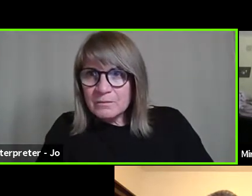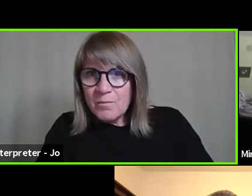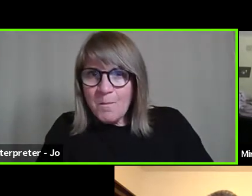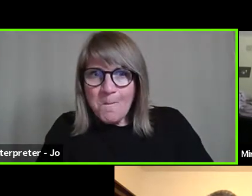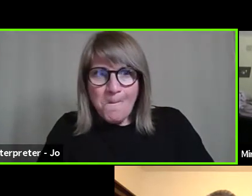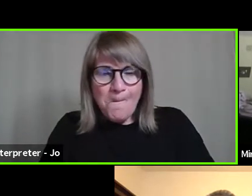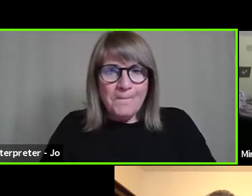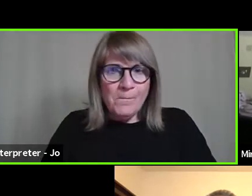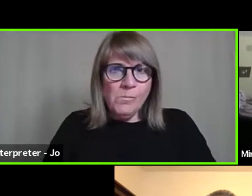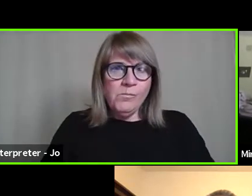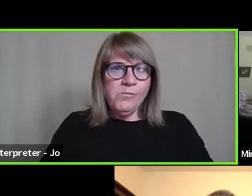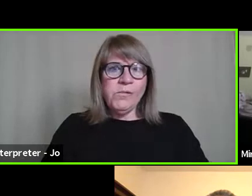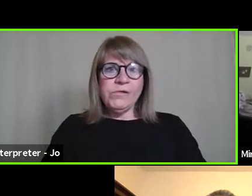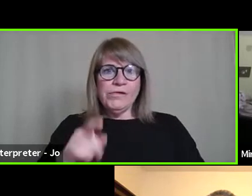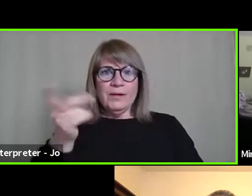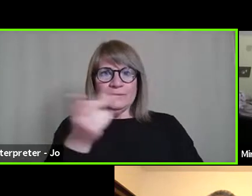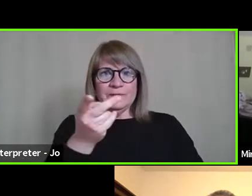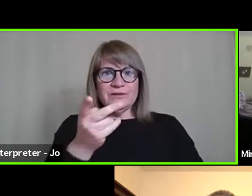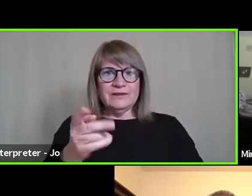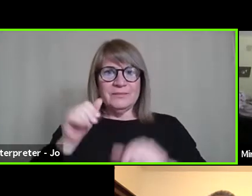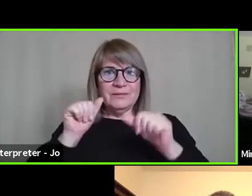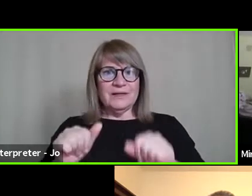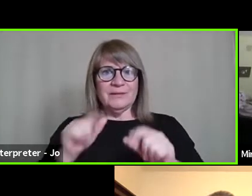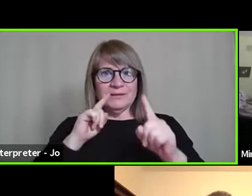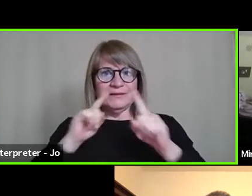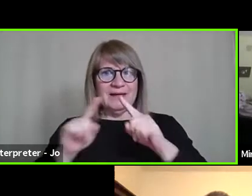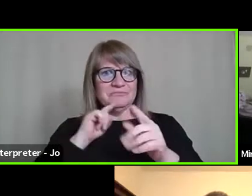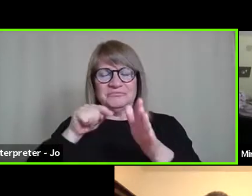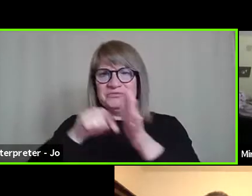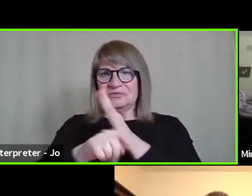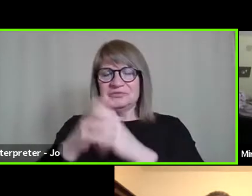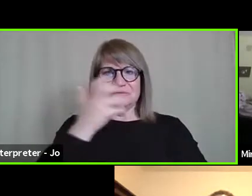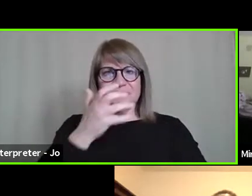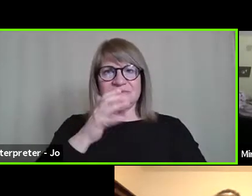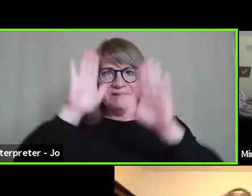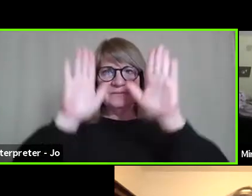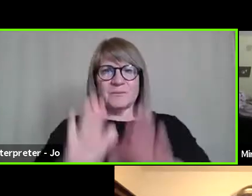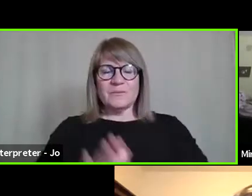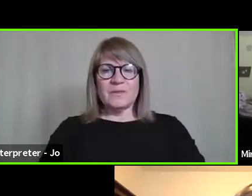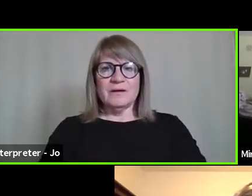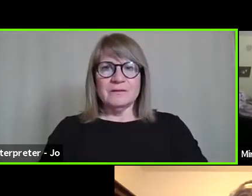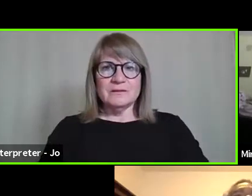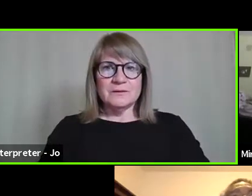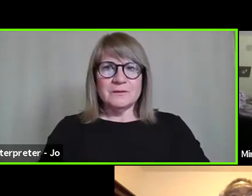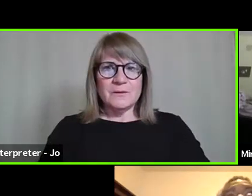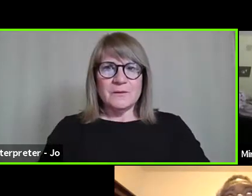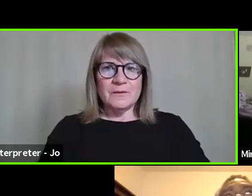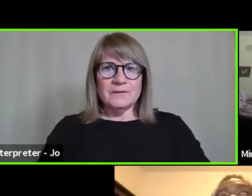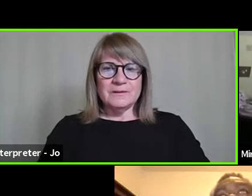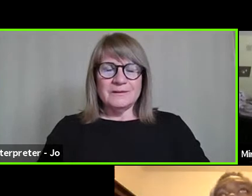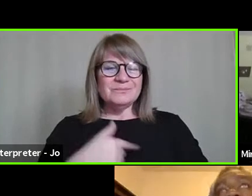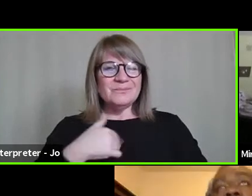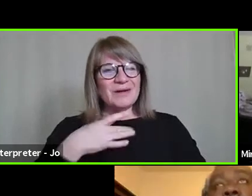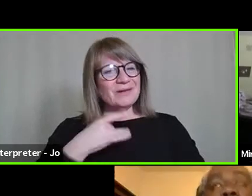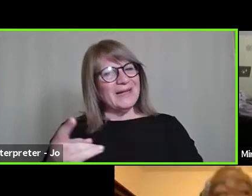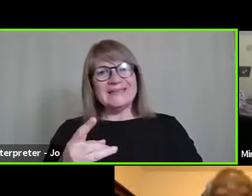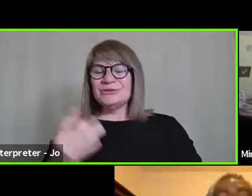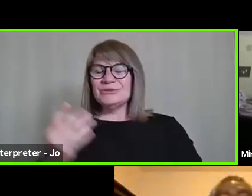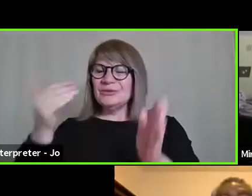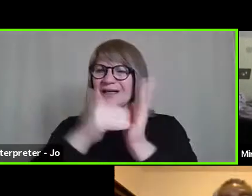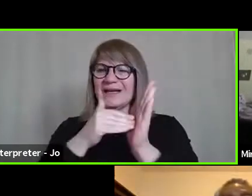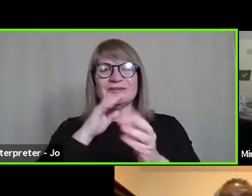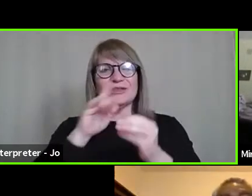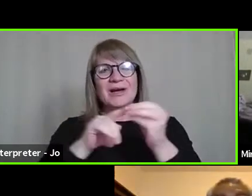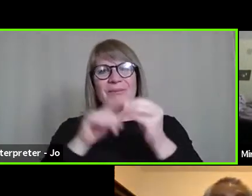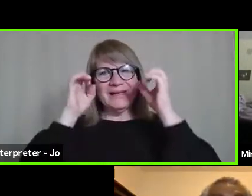we've been able to dialogue so deeply with you all really great i mean i i'll come back to the education thing because i think there are some real